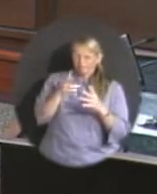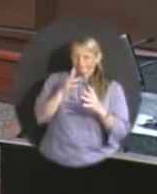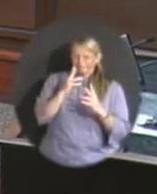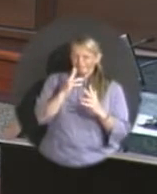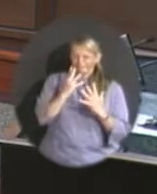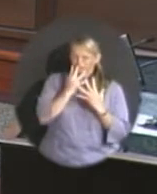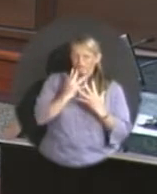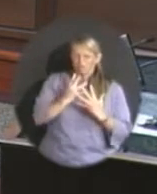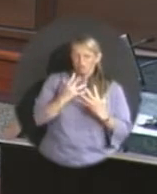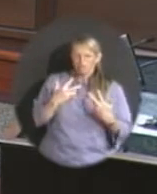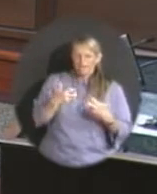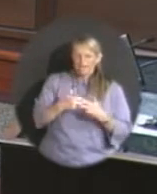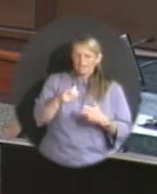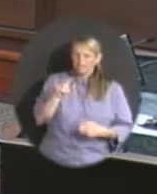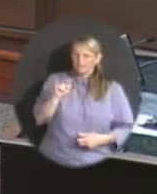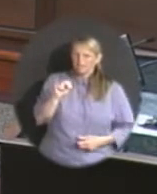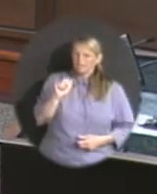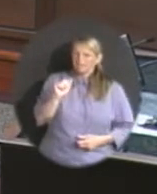his